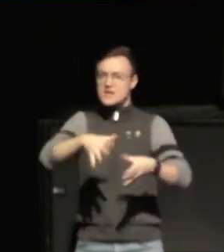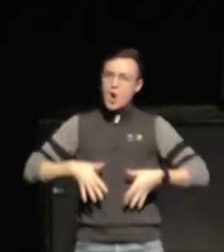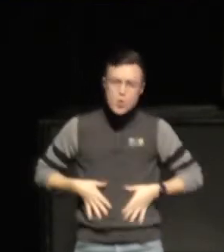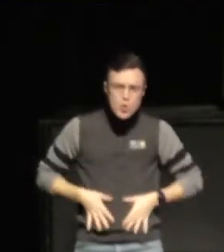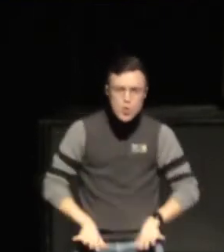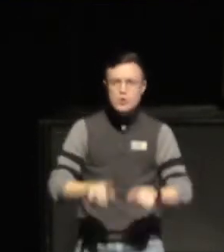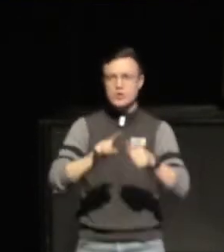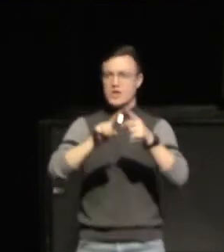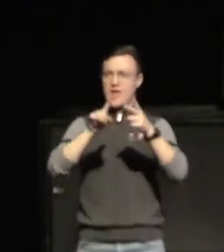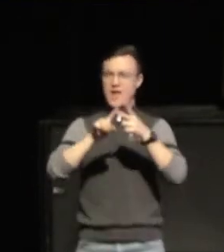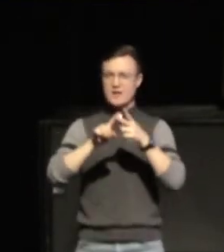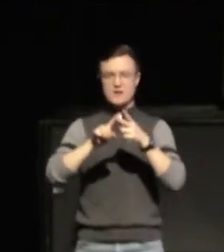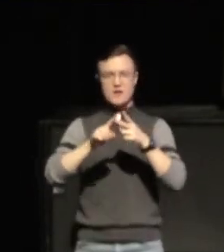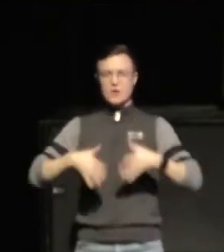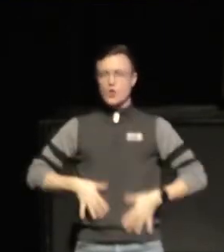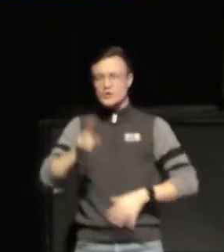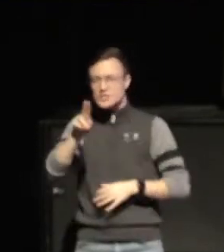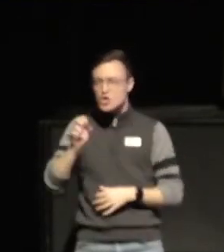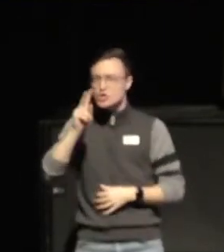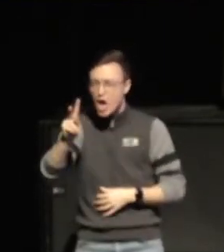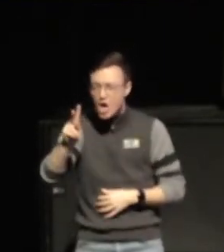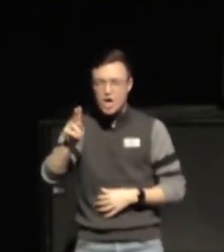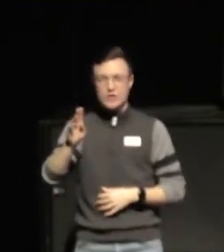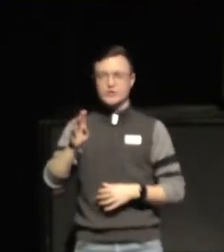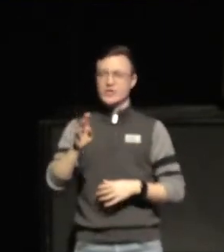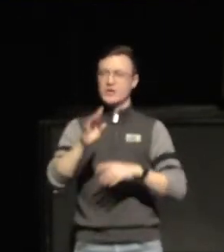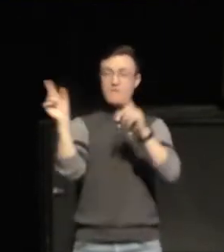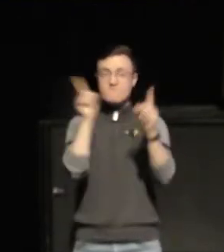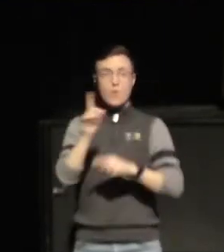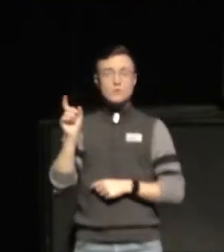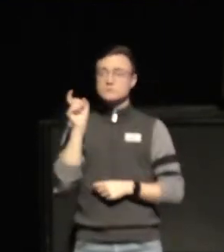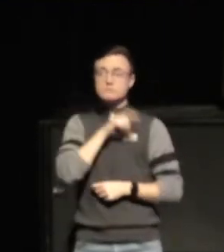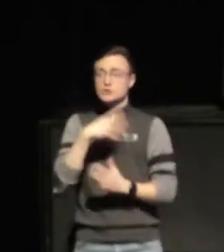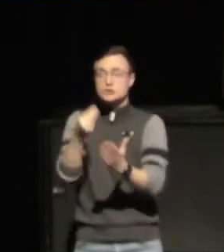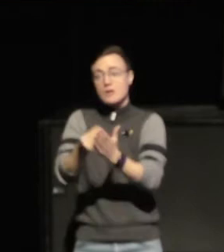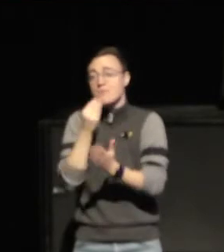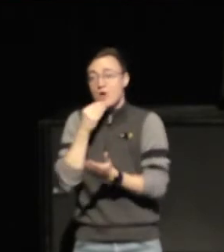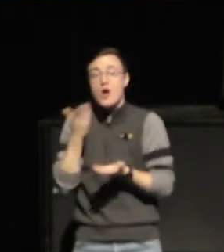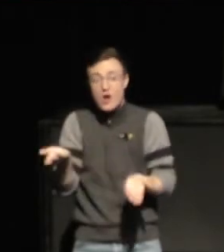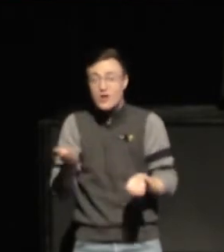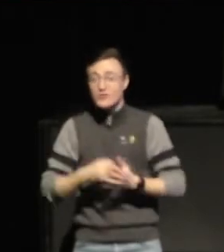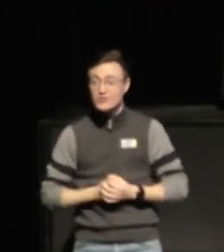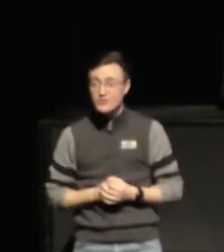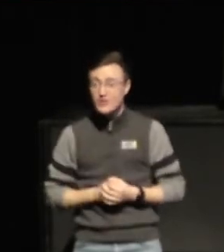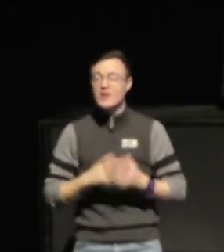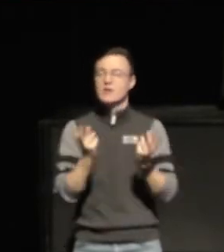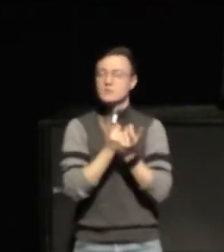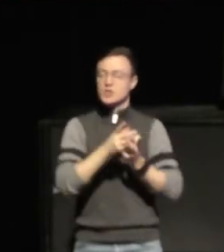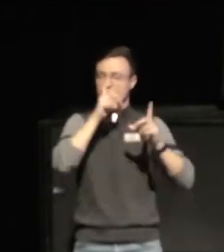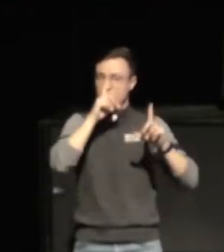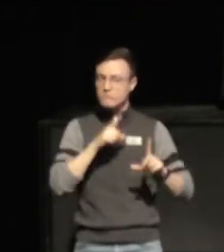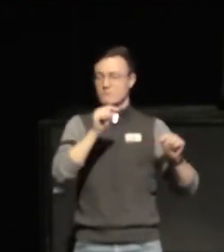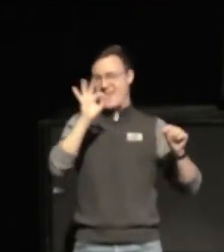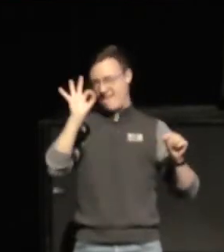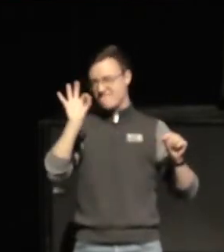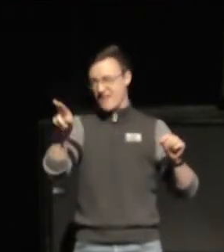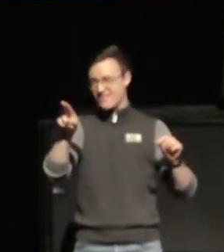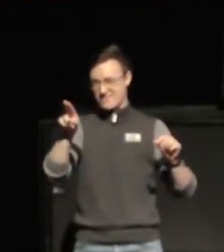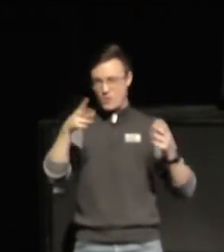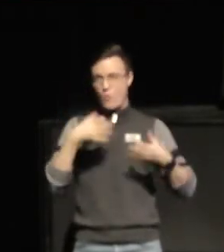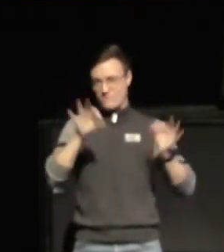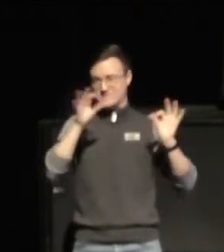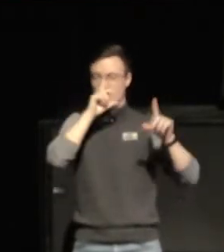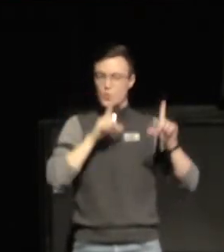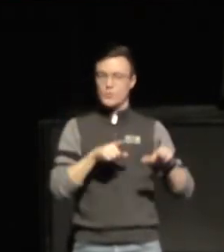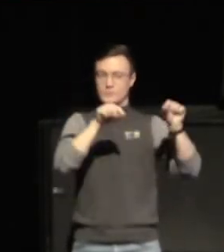hunger and malnutrition around the world and people's ability to feed themselves. And there it was seen that there was going to